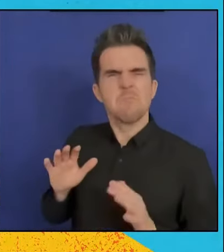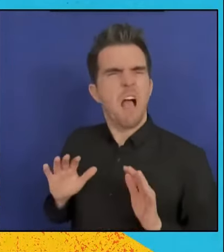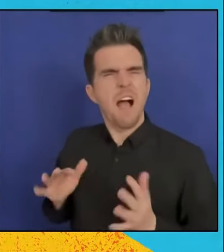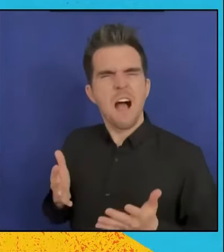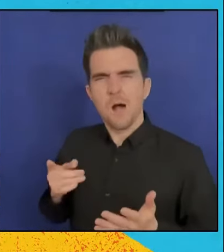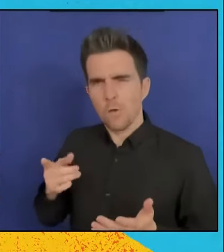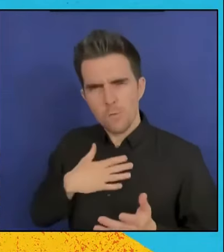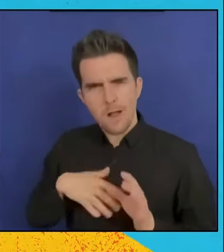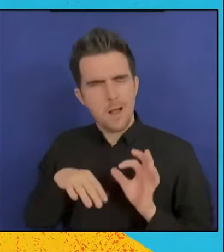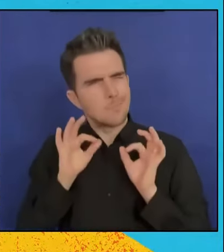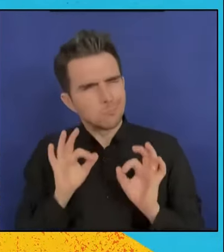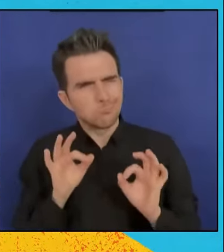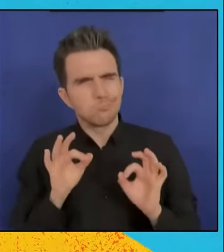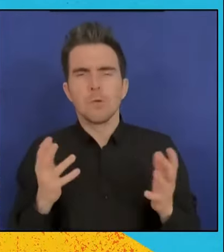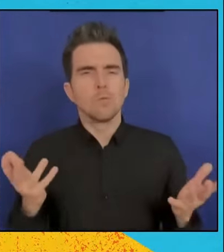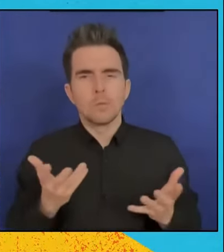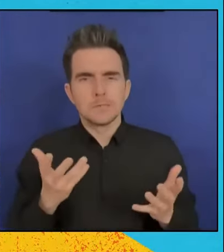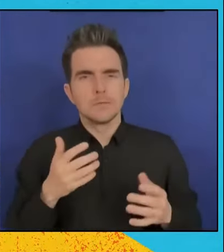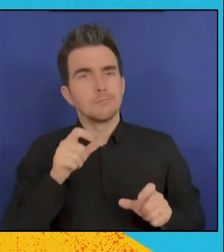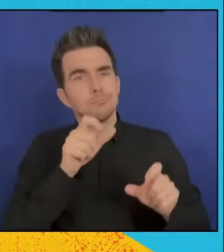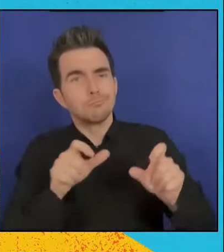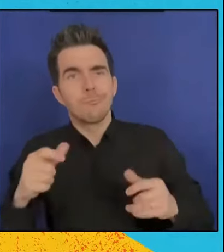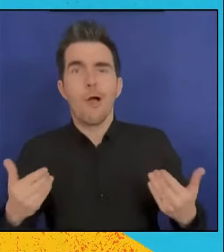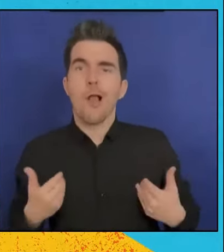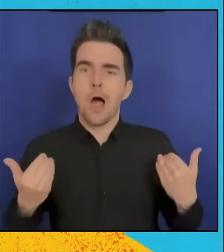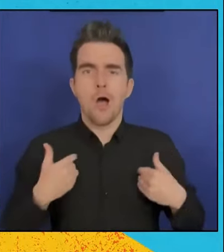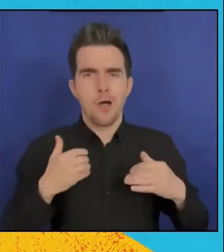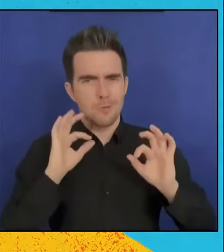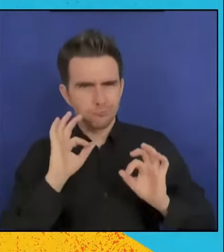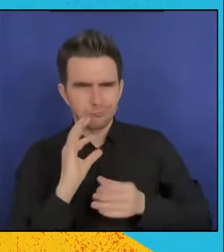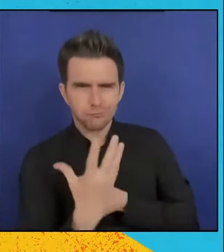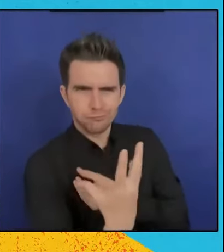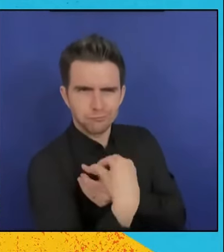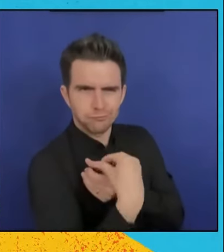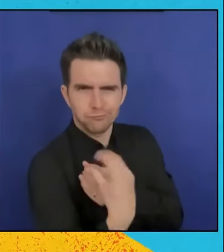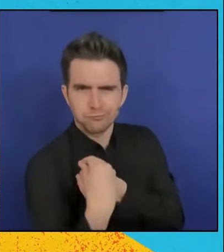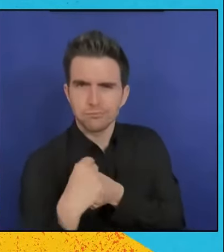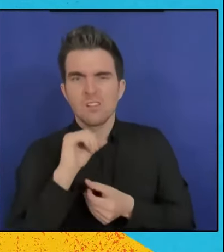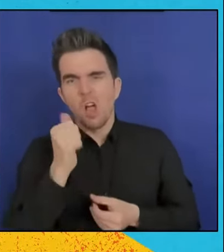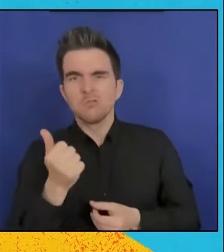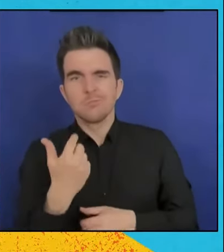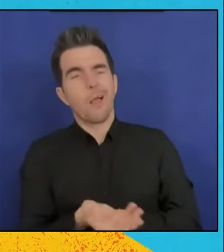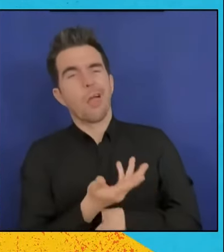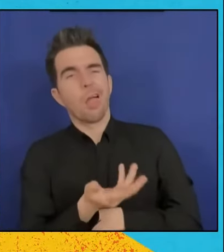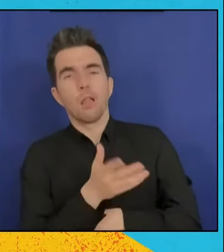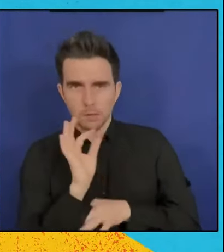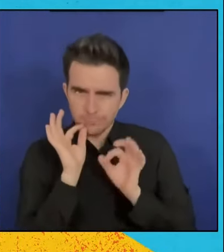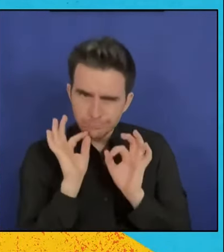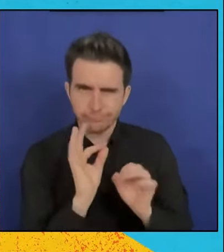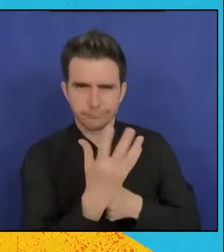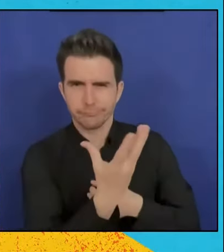Right. There you are. Thank you, Sherwin, and good morning, first of all, to this wonderful panel that I'm very privileged and honored to join,